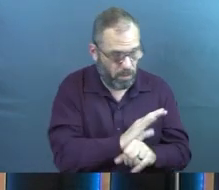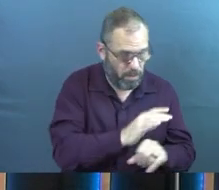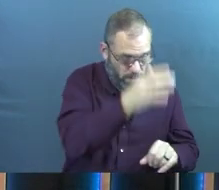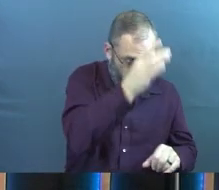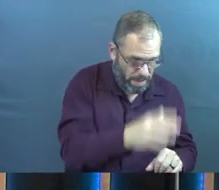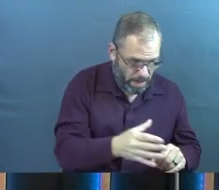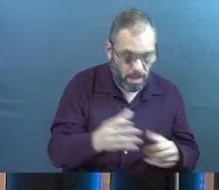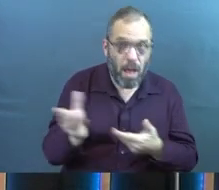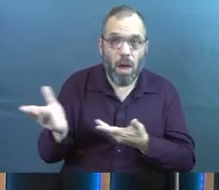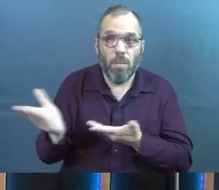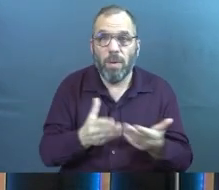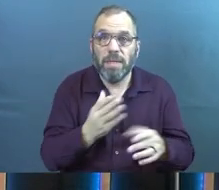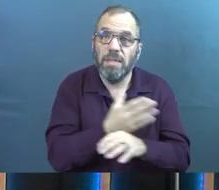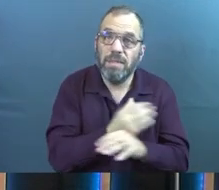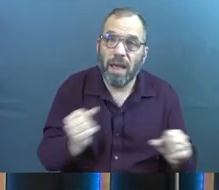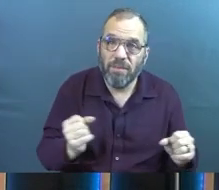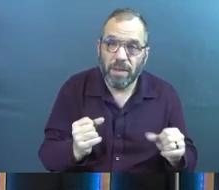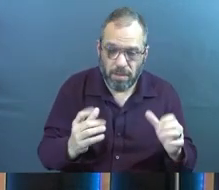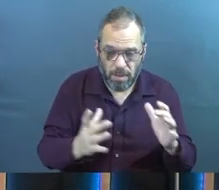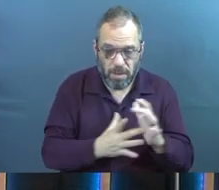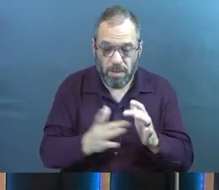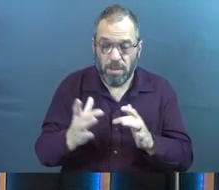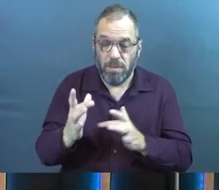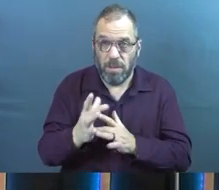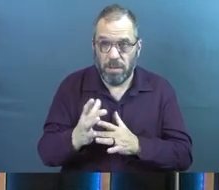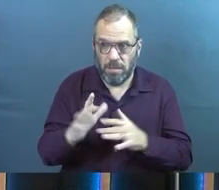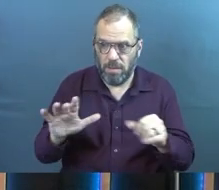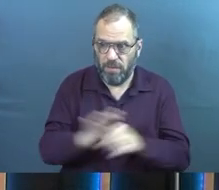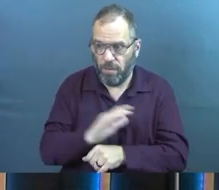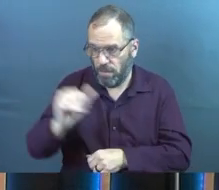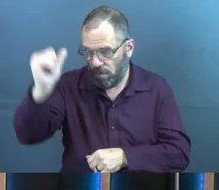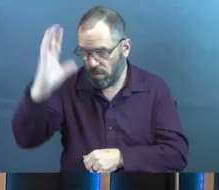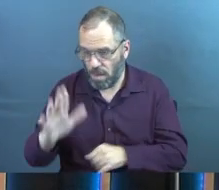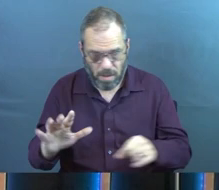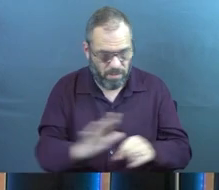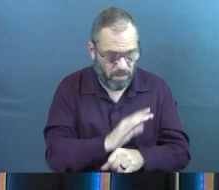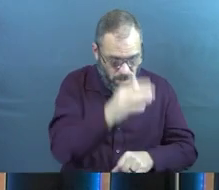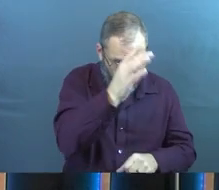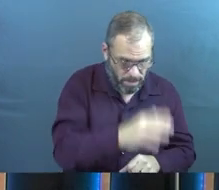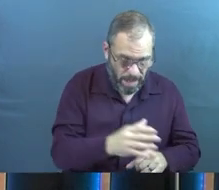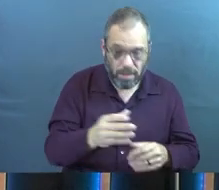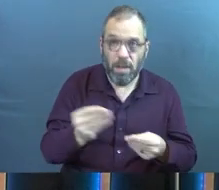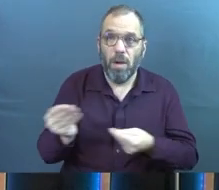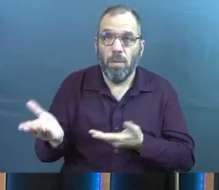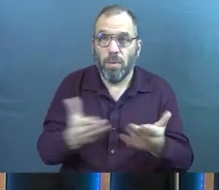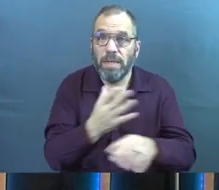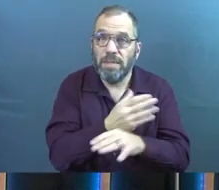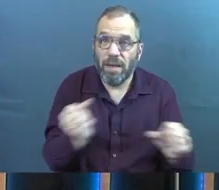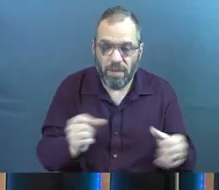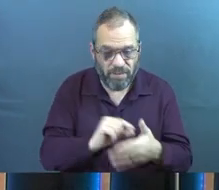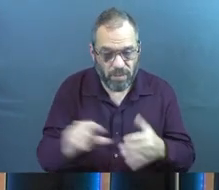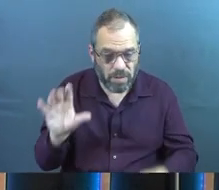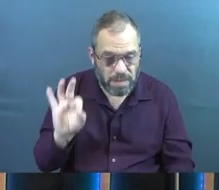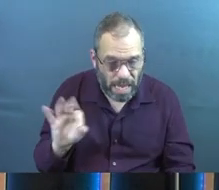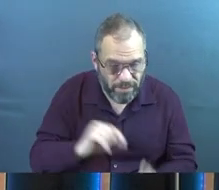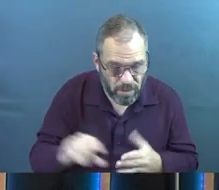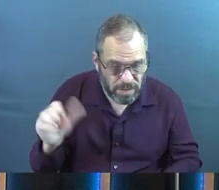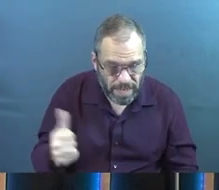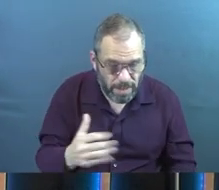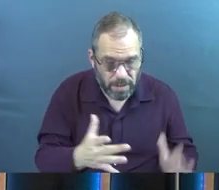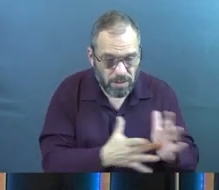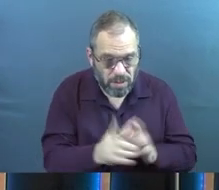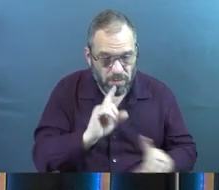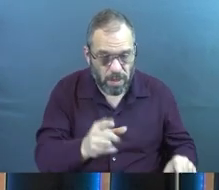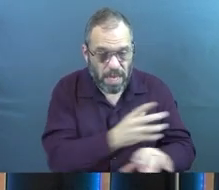salvation. Okay? Jesus being fully God, fully man, it brings salvation, just like we see here. We see in verse 9 and 10, it says, Jesus